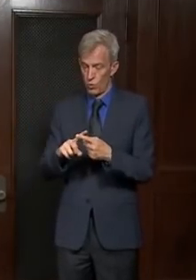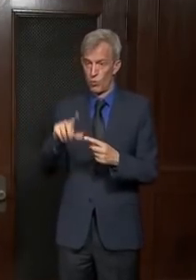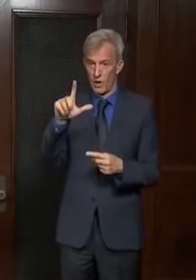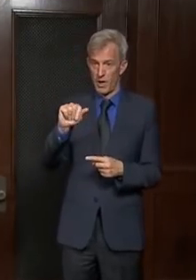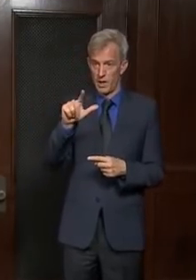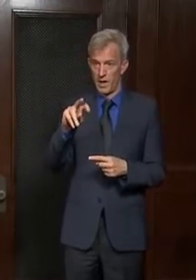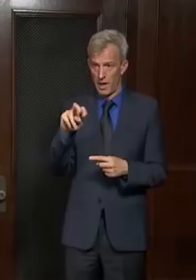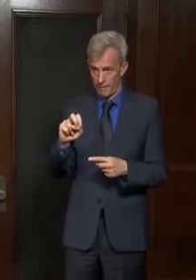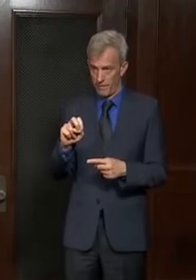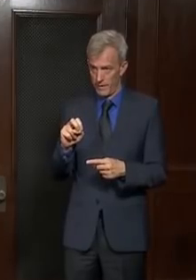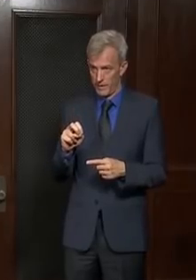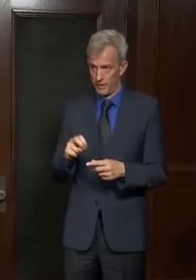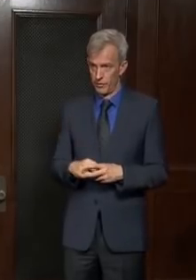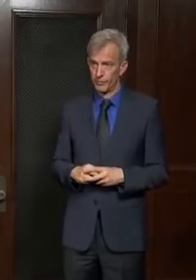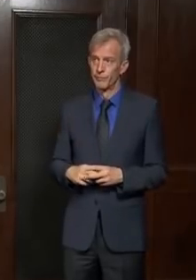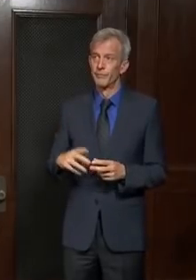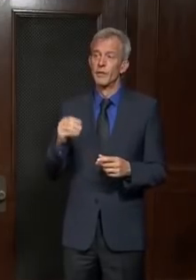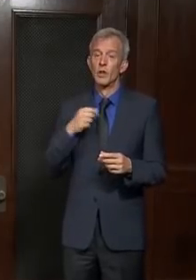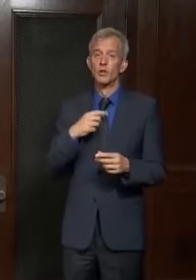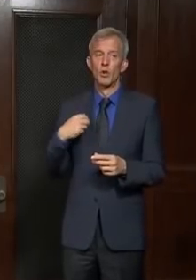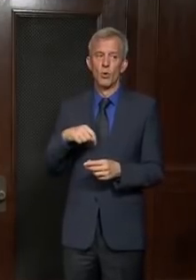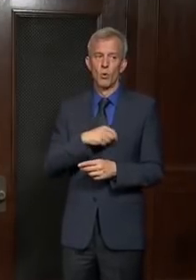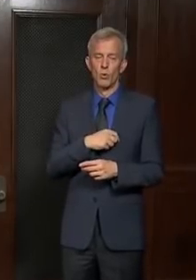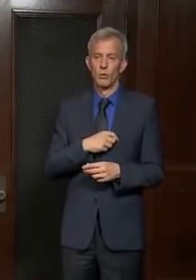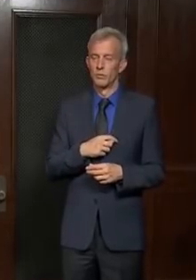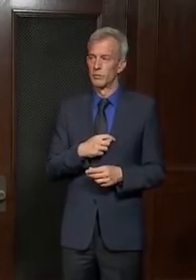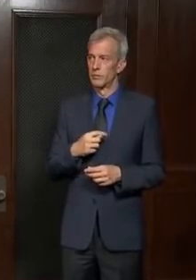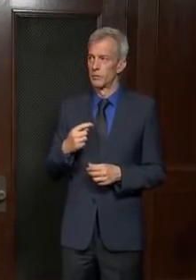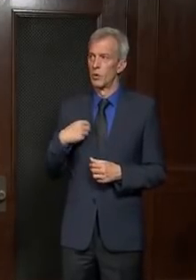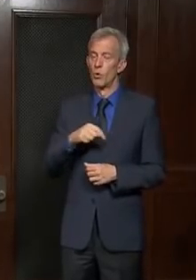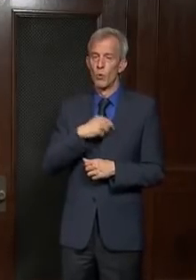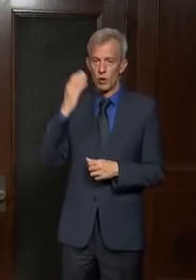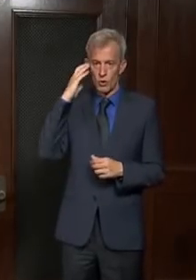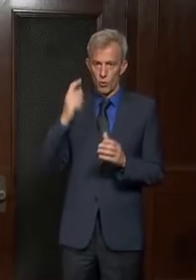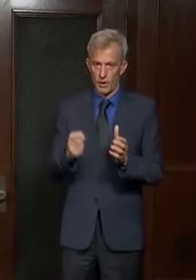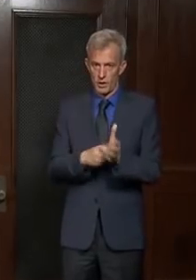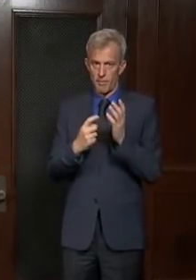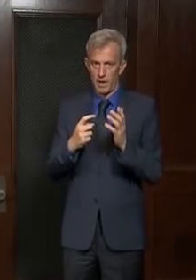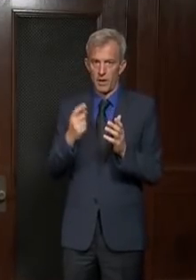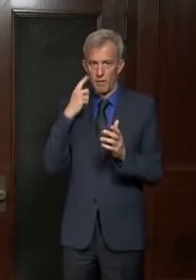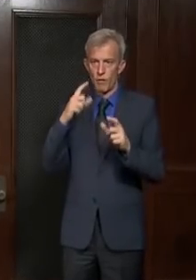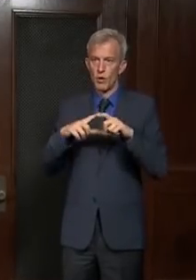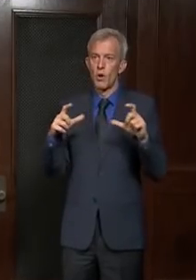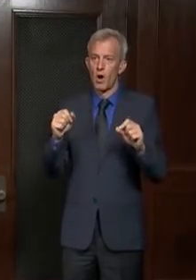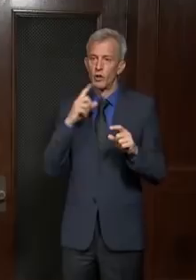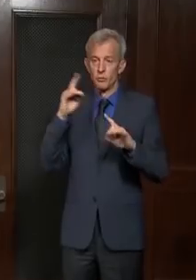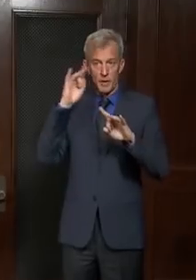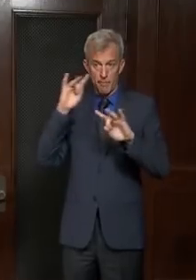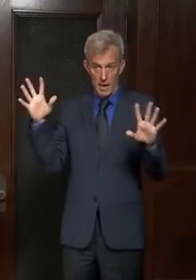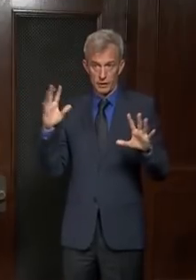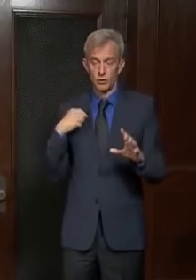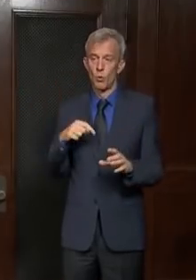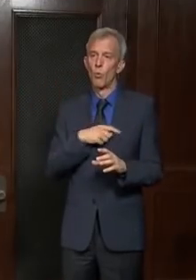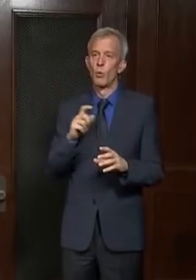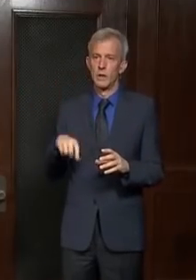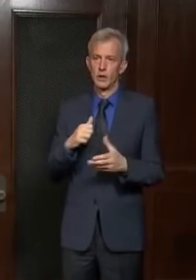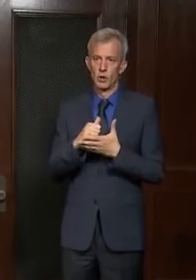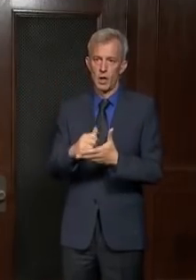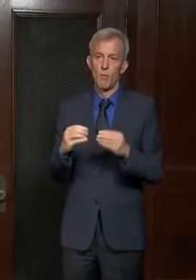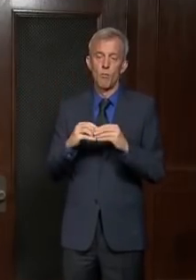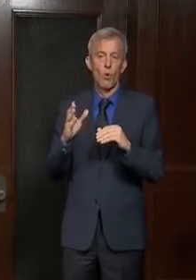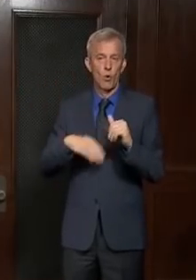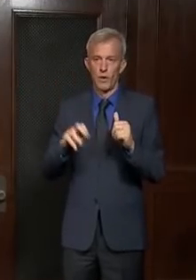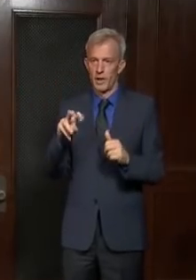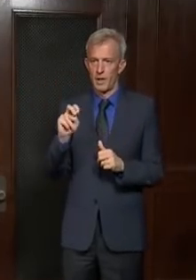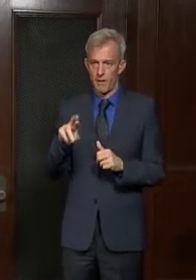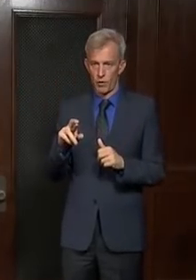donate directly. So we need to know the demand, we know that the demand for this will be immense, and we need your help more than ever. So I